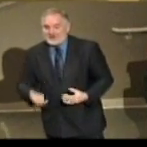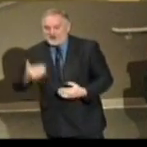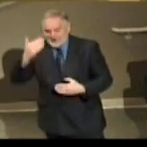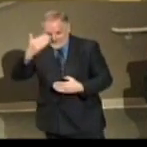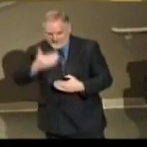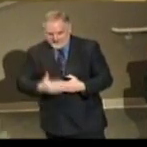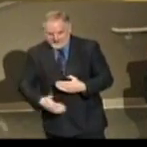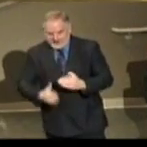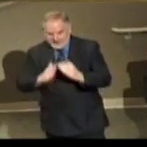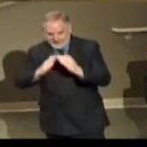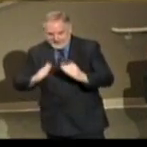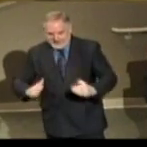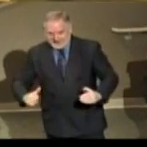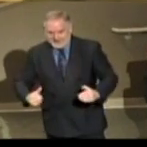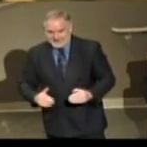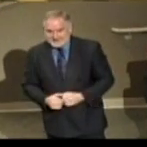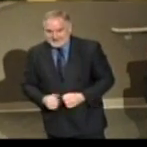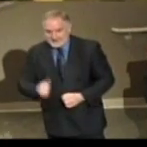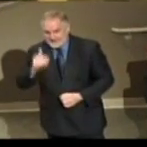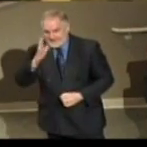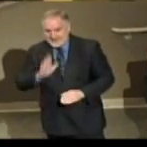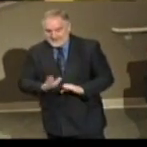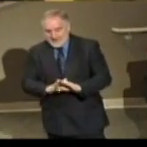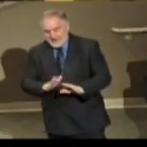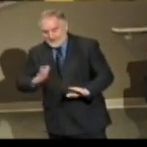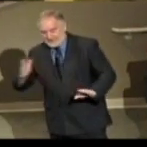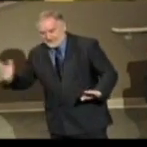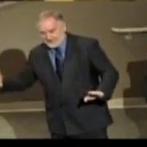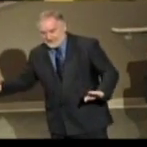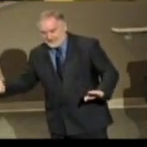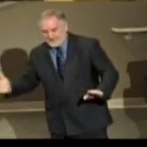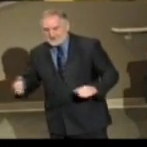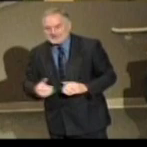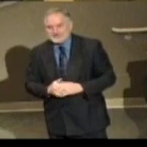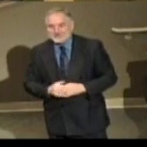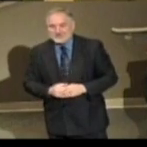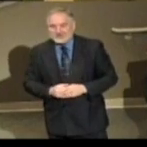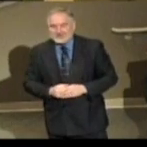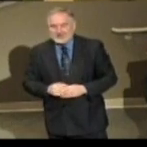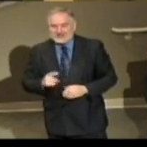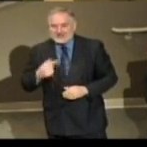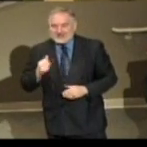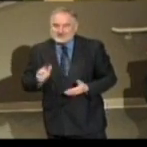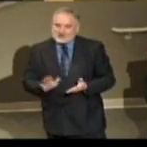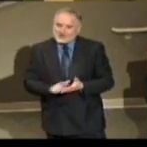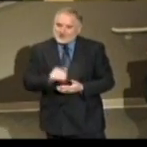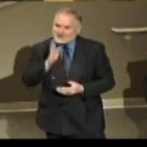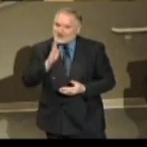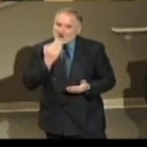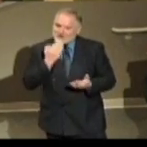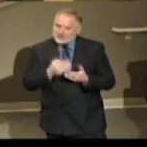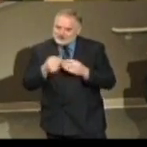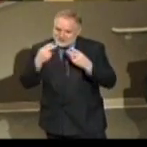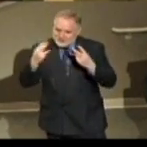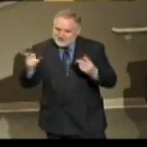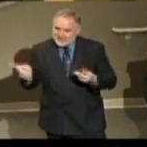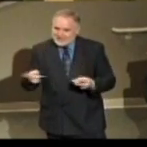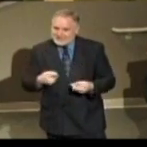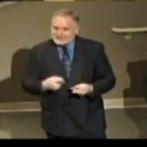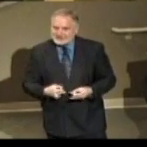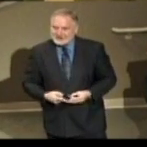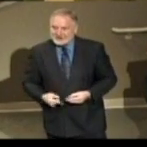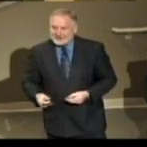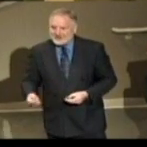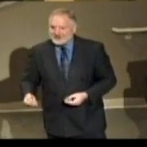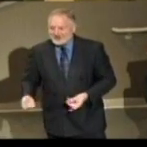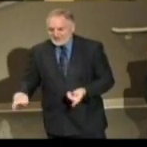and usher opens the door over. And I say, oh, glory to God. Good to see you. Right this